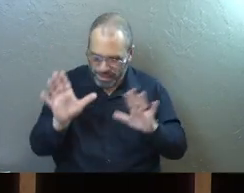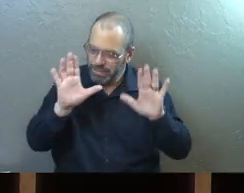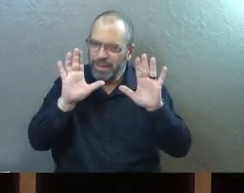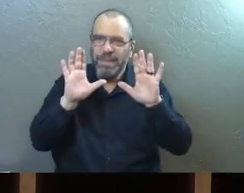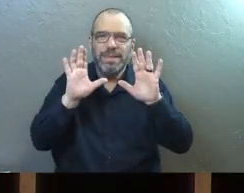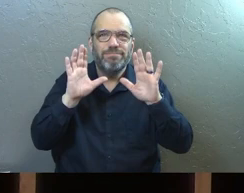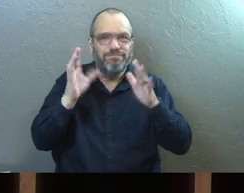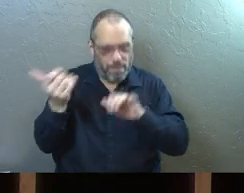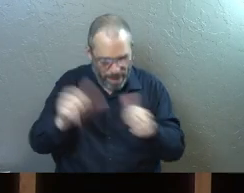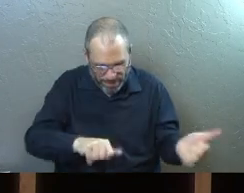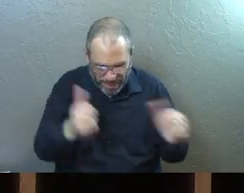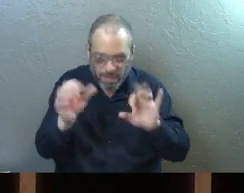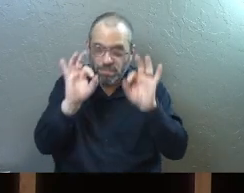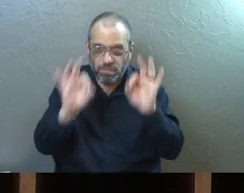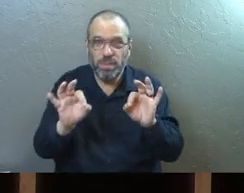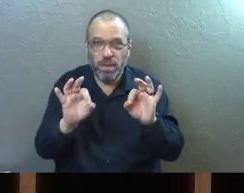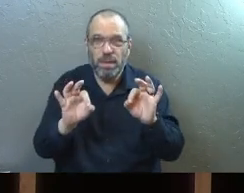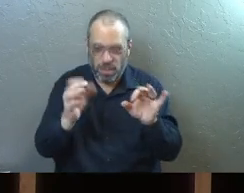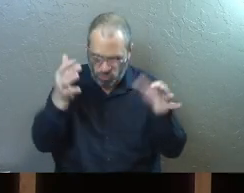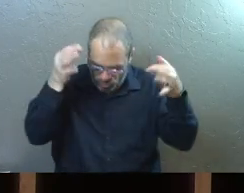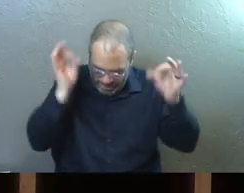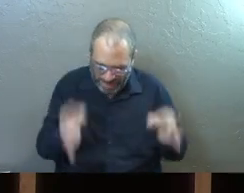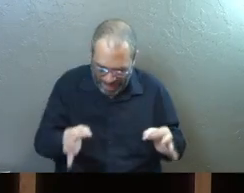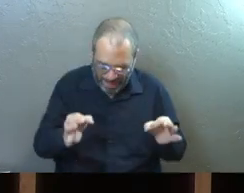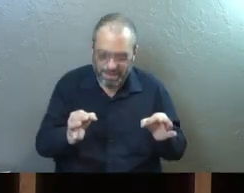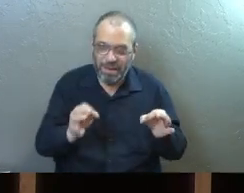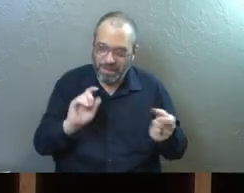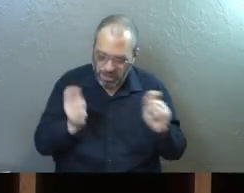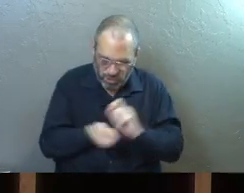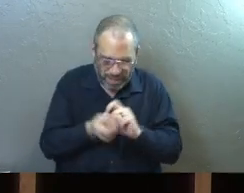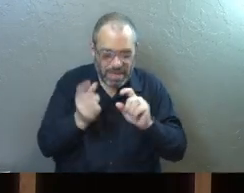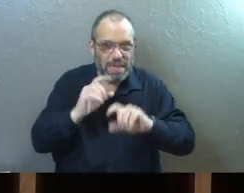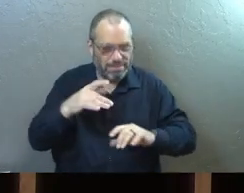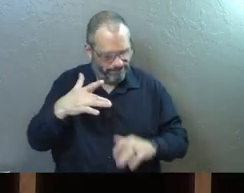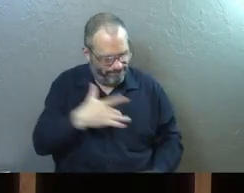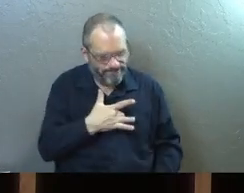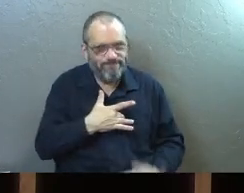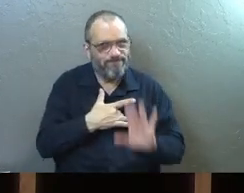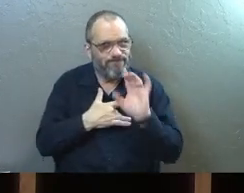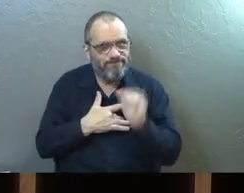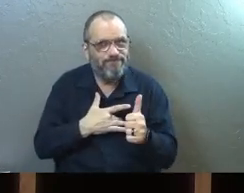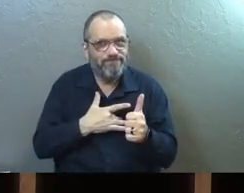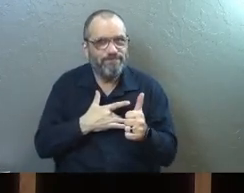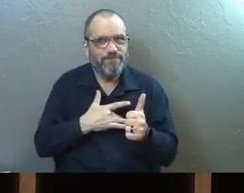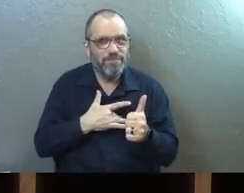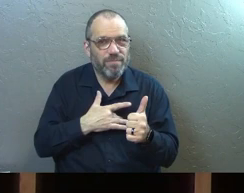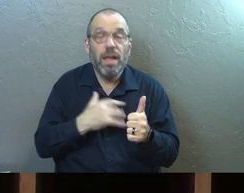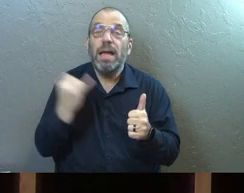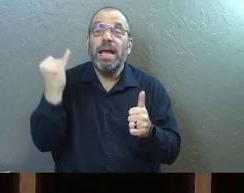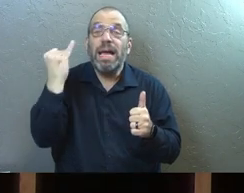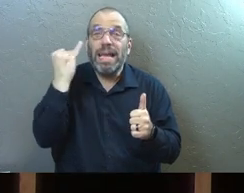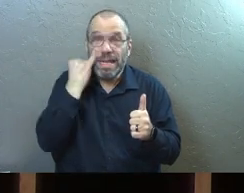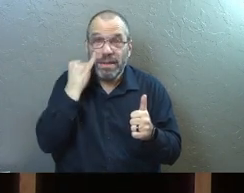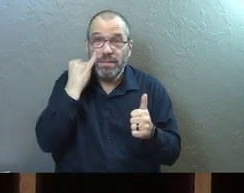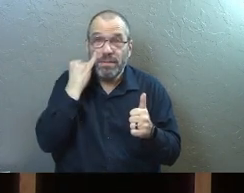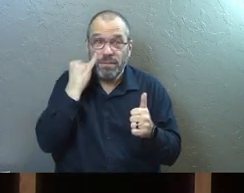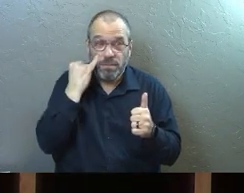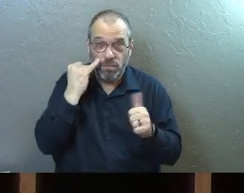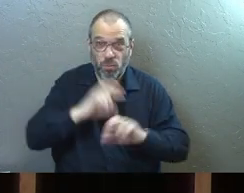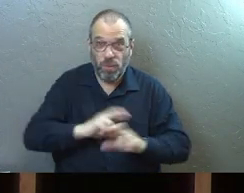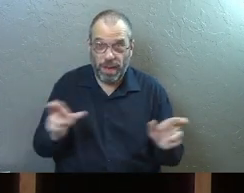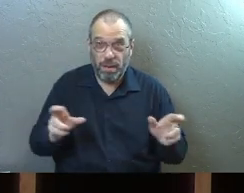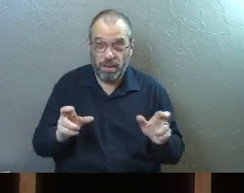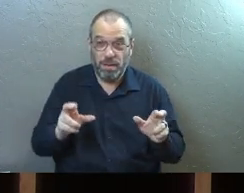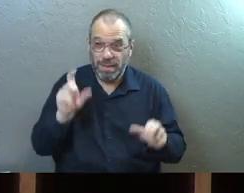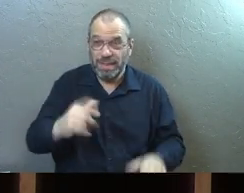to be baptized because you've made that decision, that change has happened deep inside of you. If you have, you need to